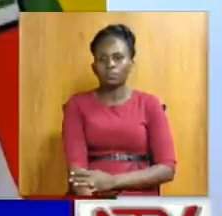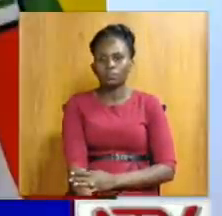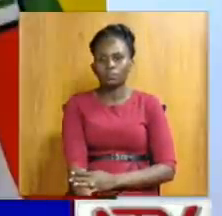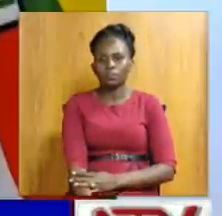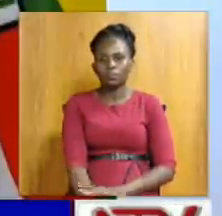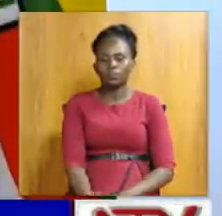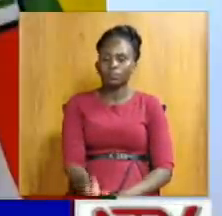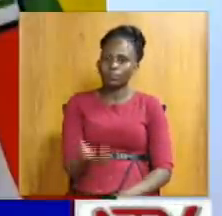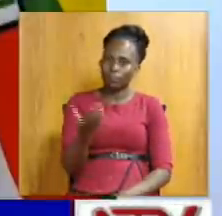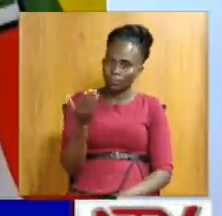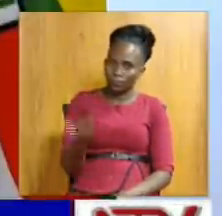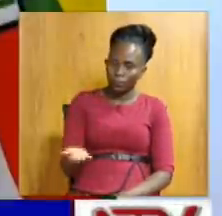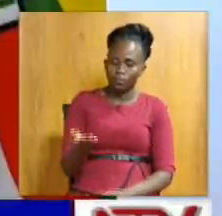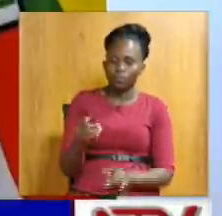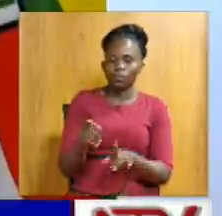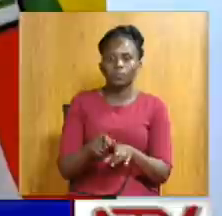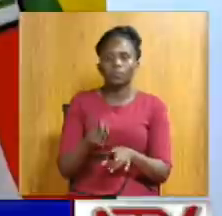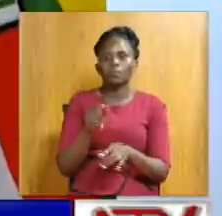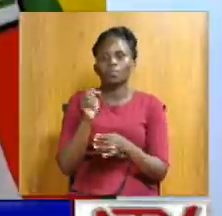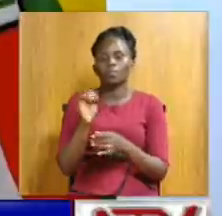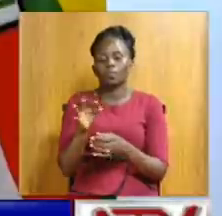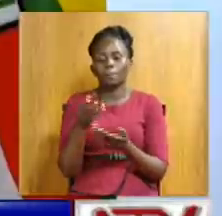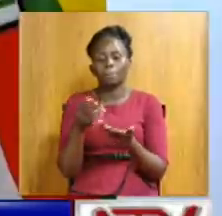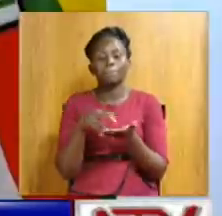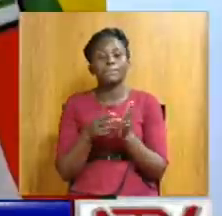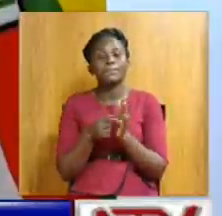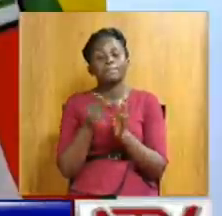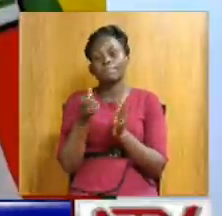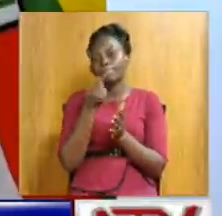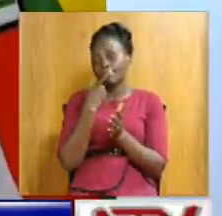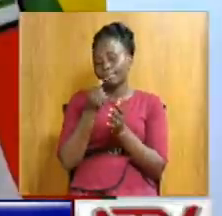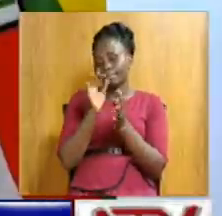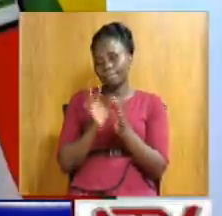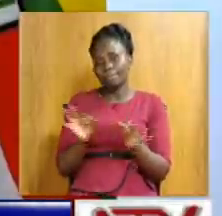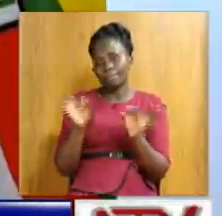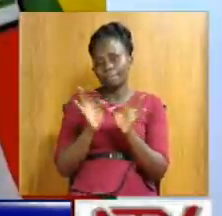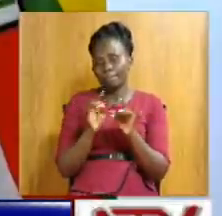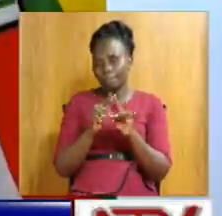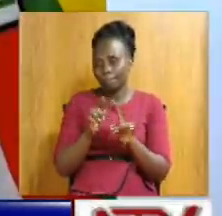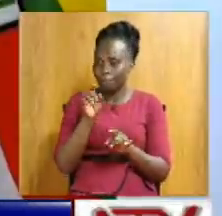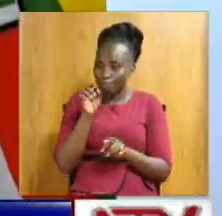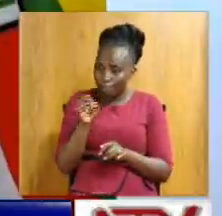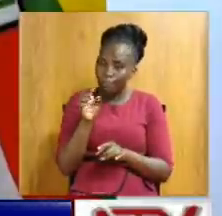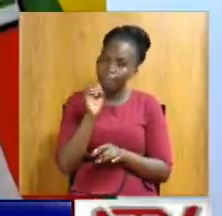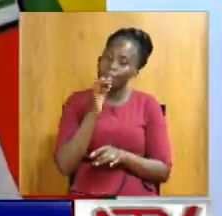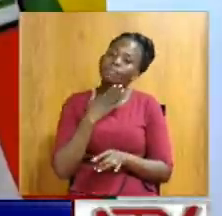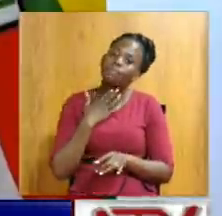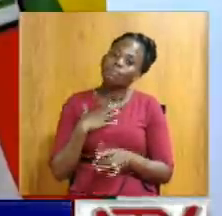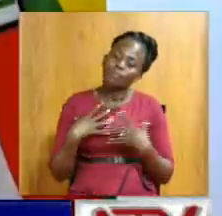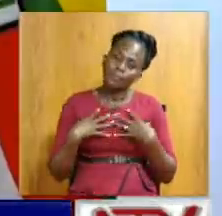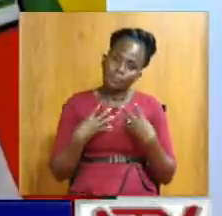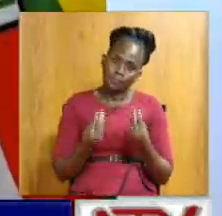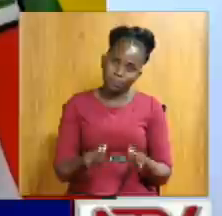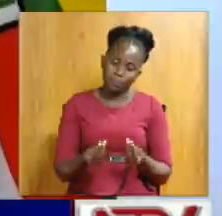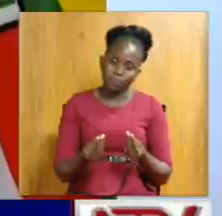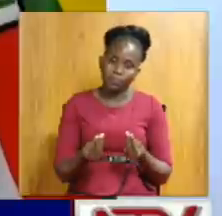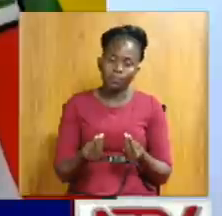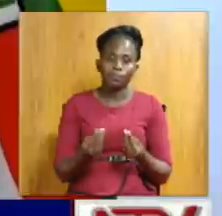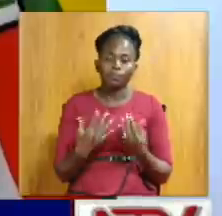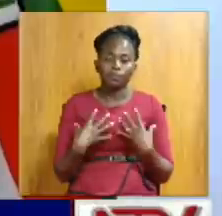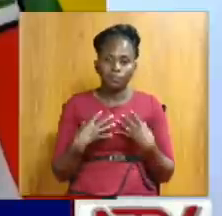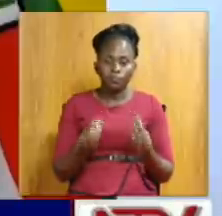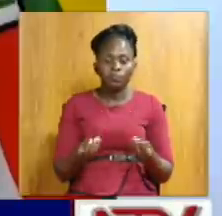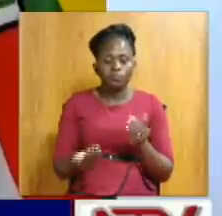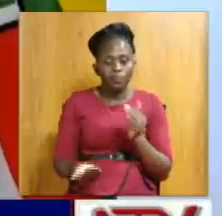Early diagnosis and treatment is therefore crucial. But for you to recover, you need early